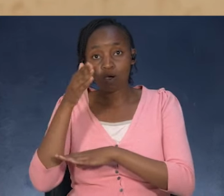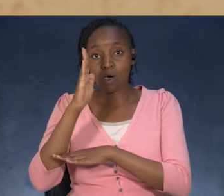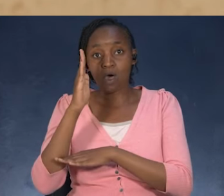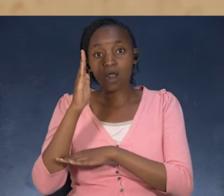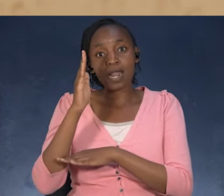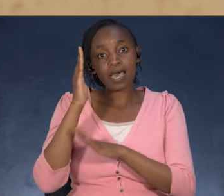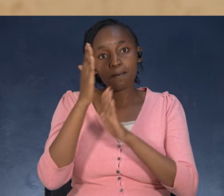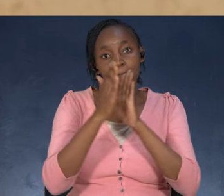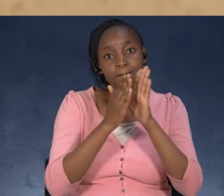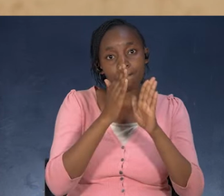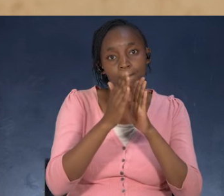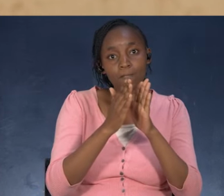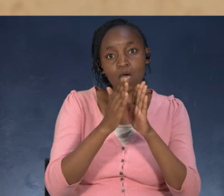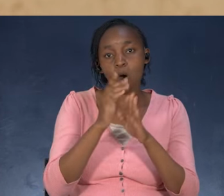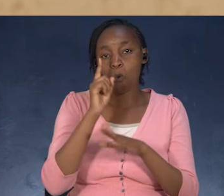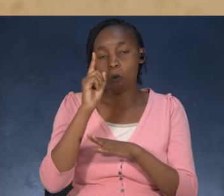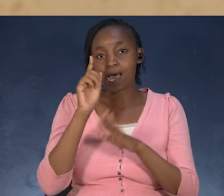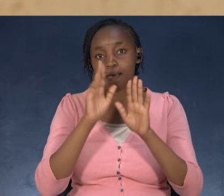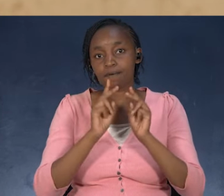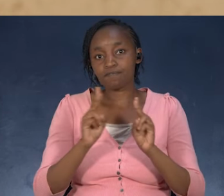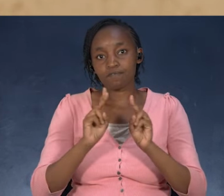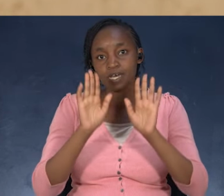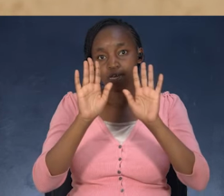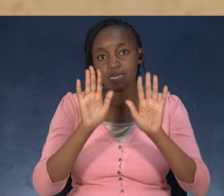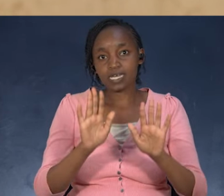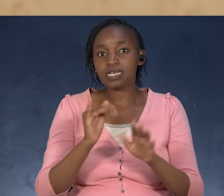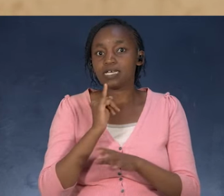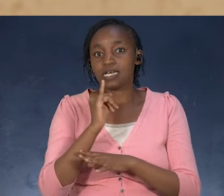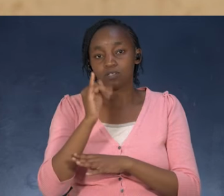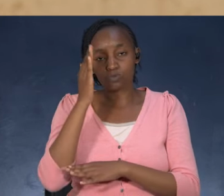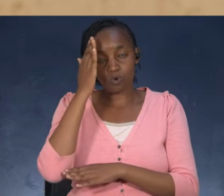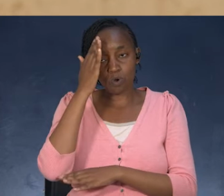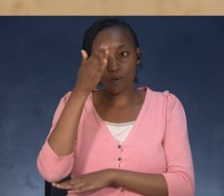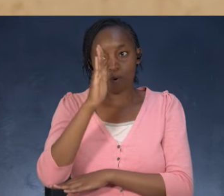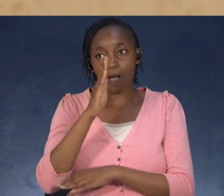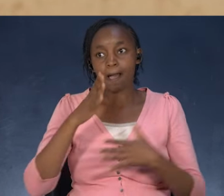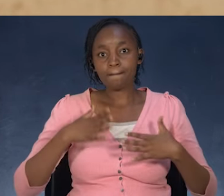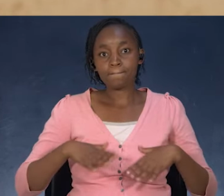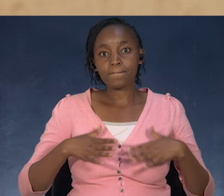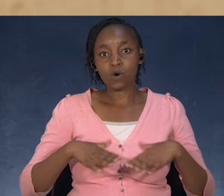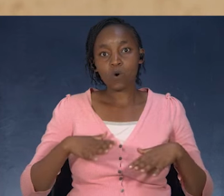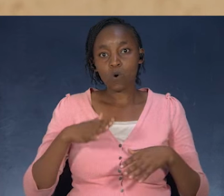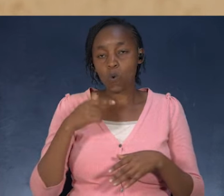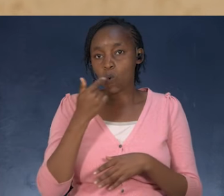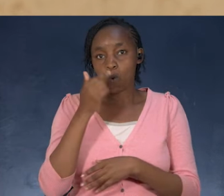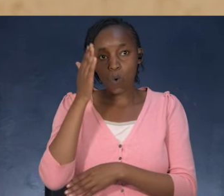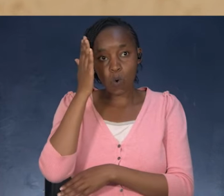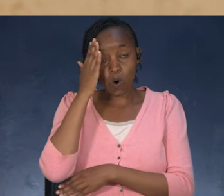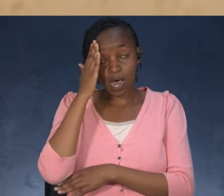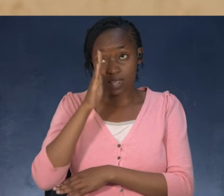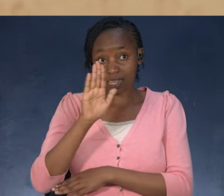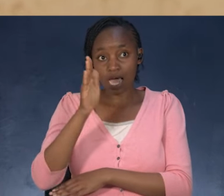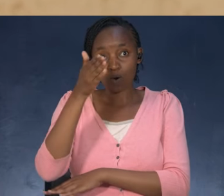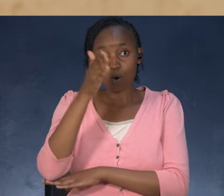experience divine strategies, one of the basic ones is getting to know God. The people